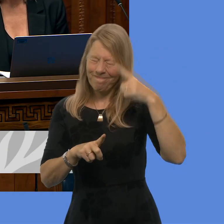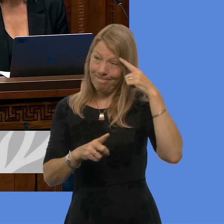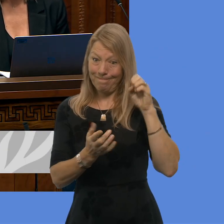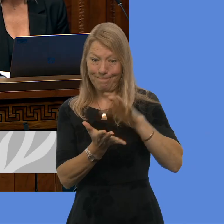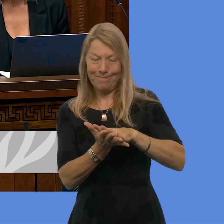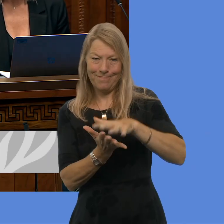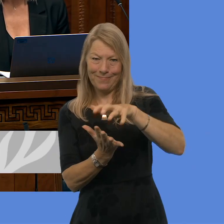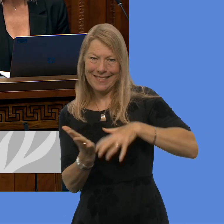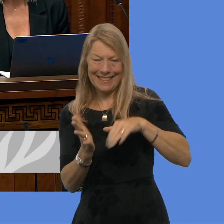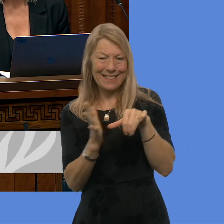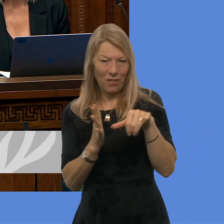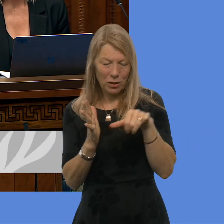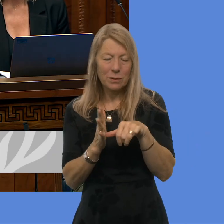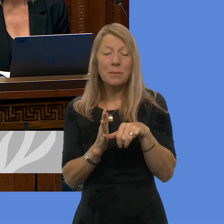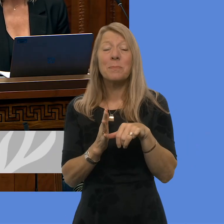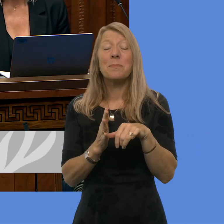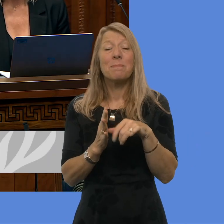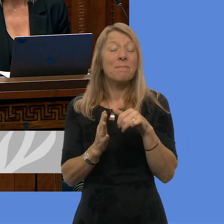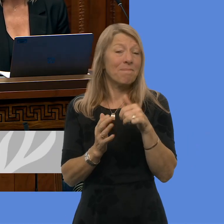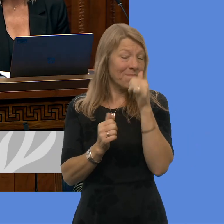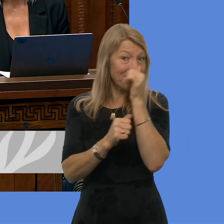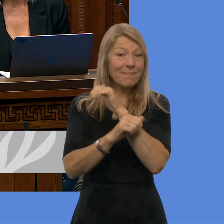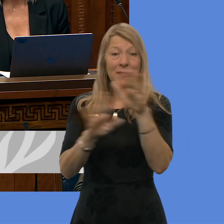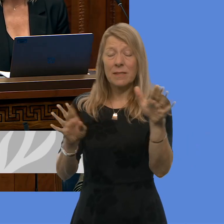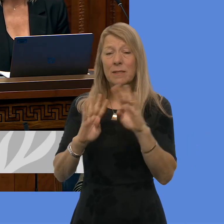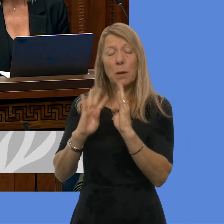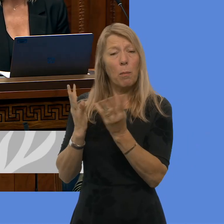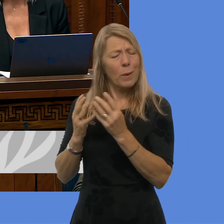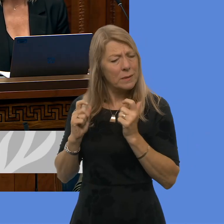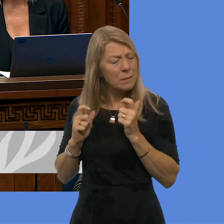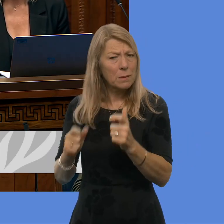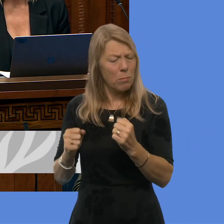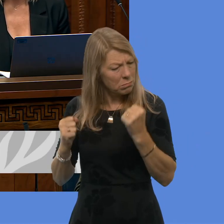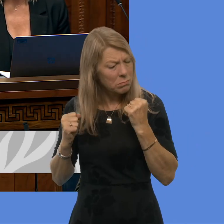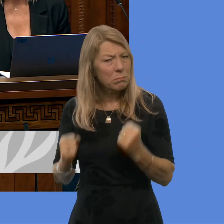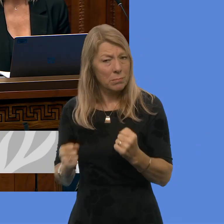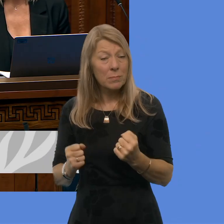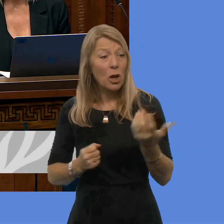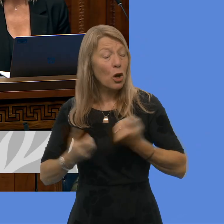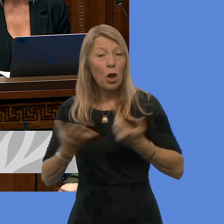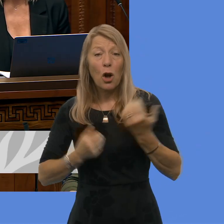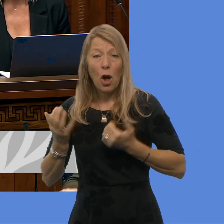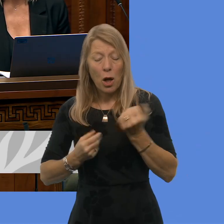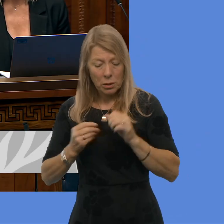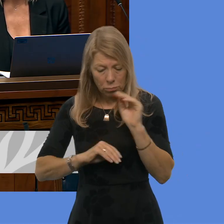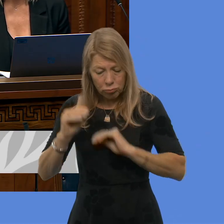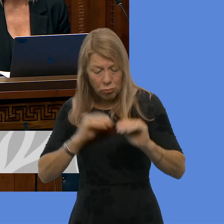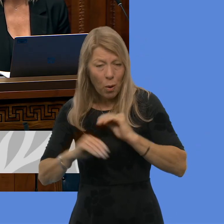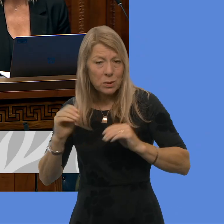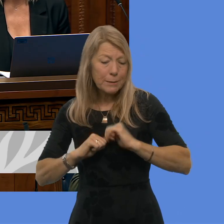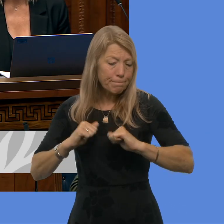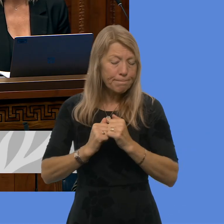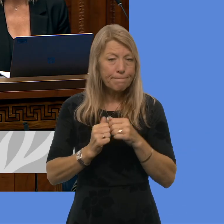that are assessing, but I can say to you that the board remains committed to processing applications as efficiently as possible. They will continue to work